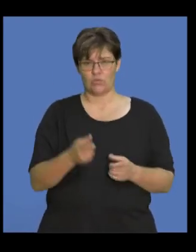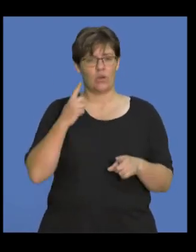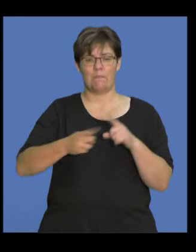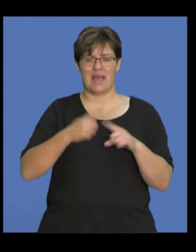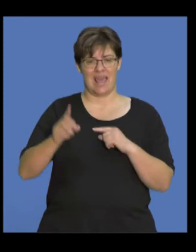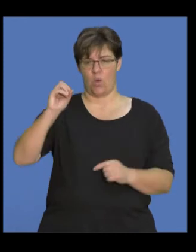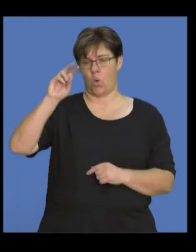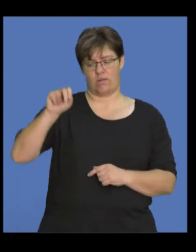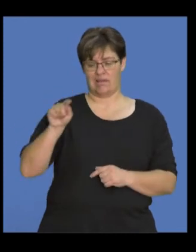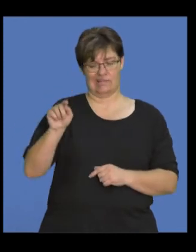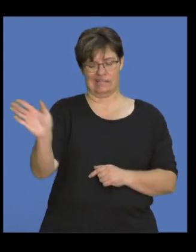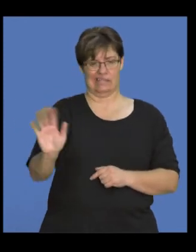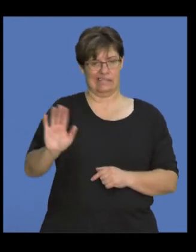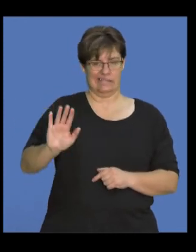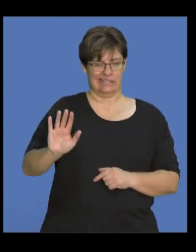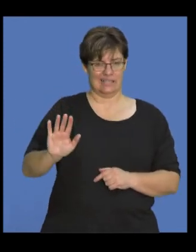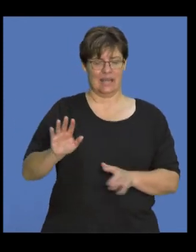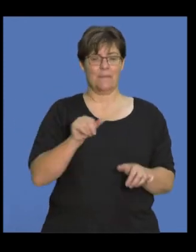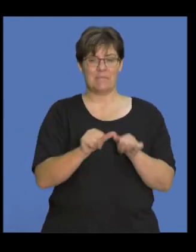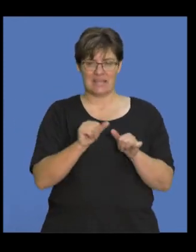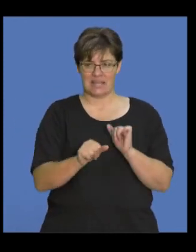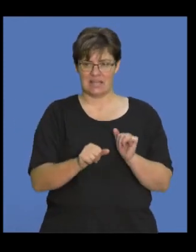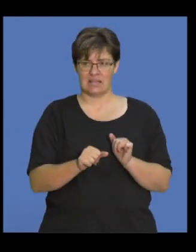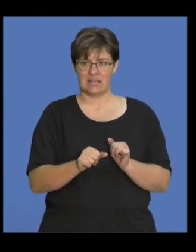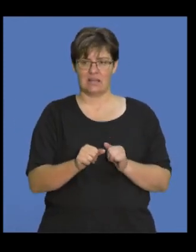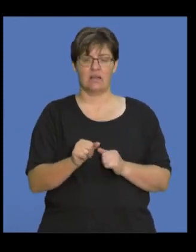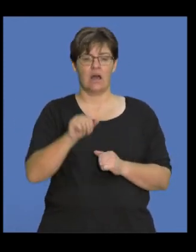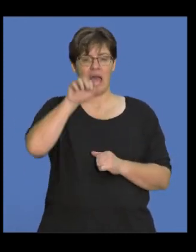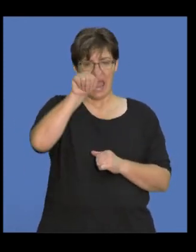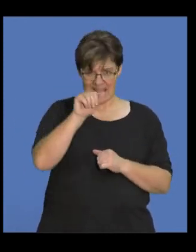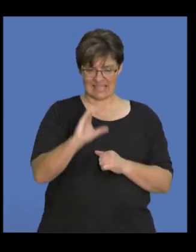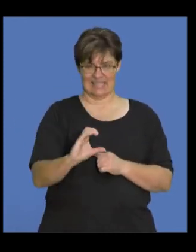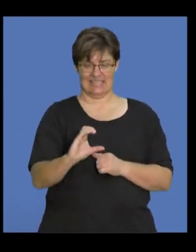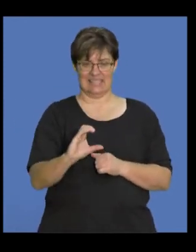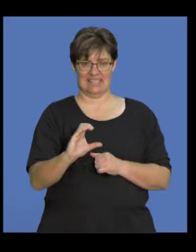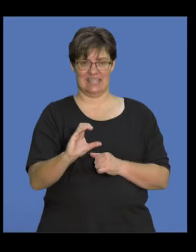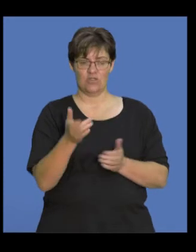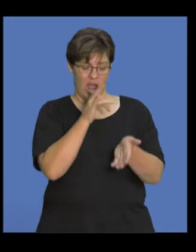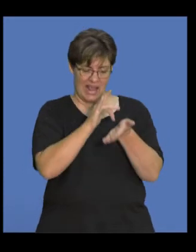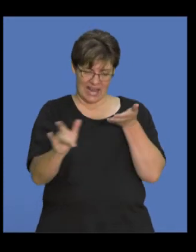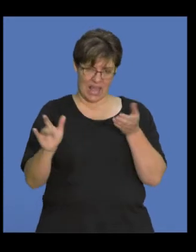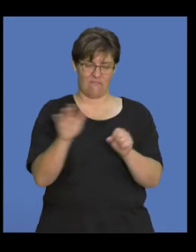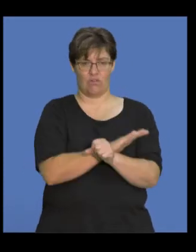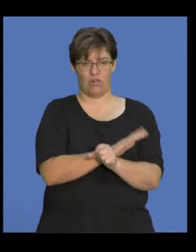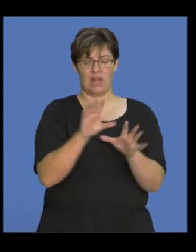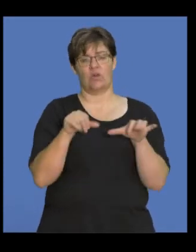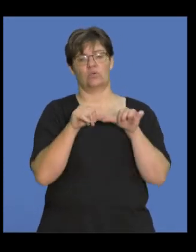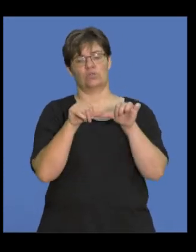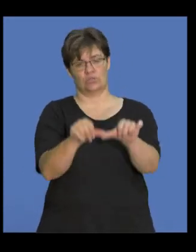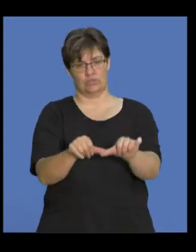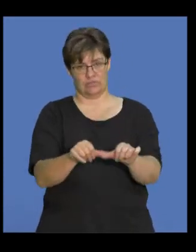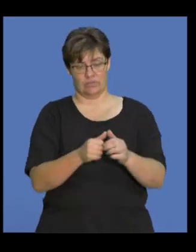play with the on button. Rather, we play with the all clear button so that we can just clear the screen and